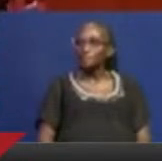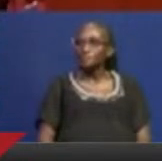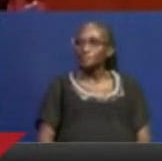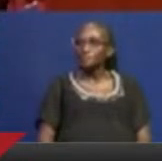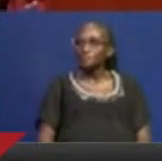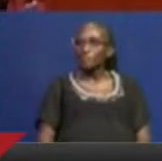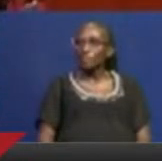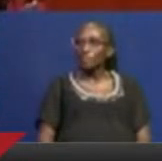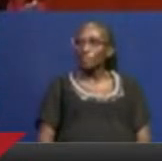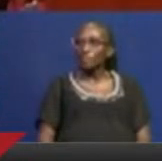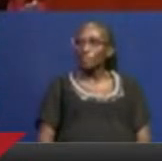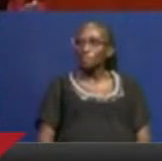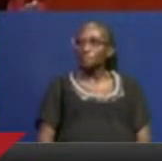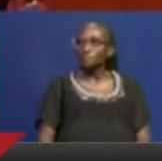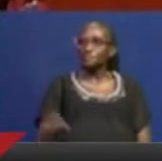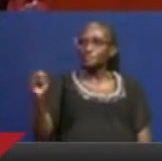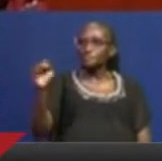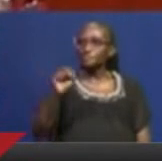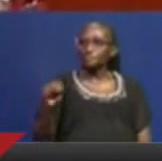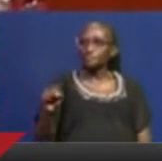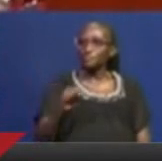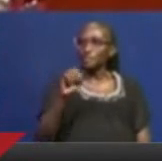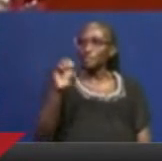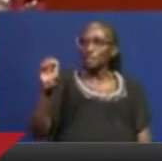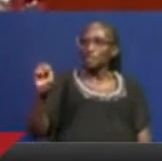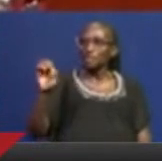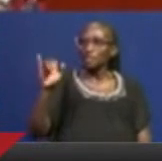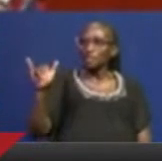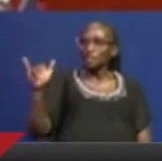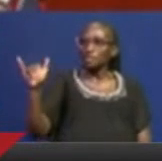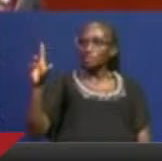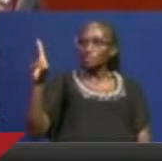Galole Said Buya Hiribai.